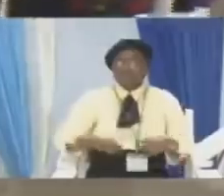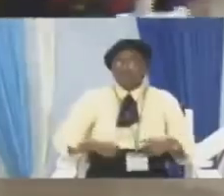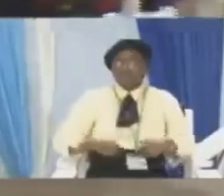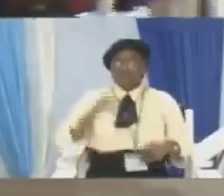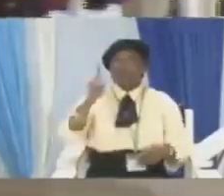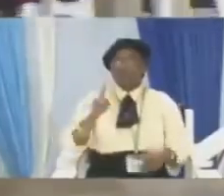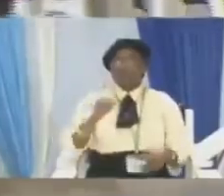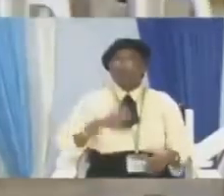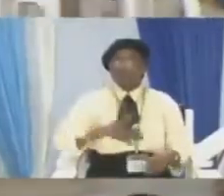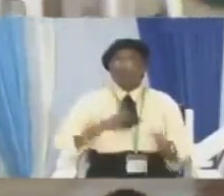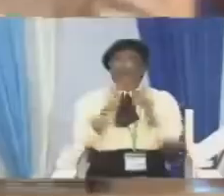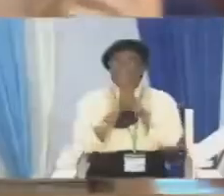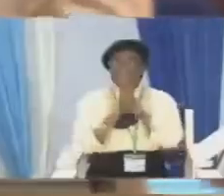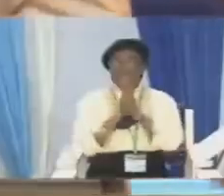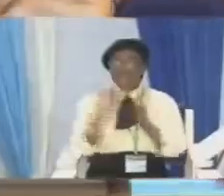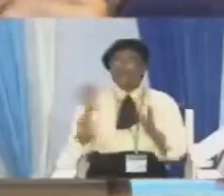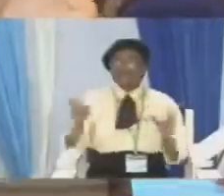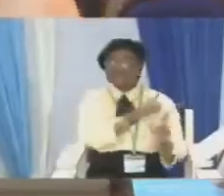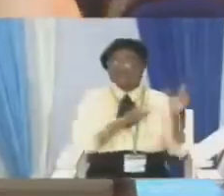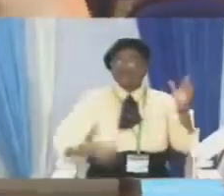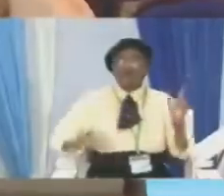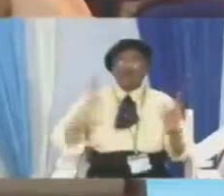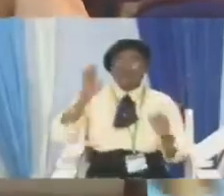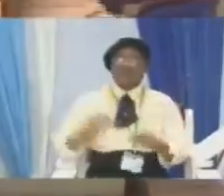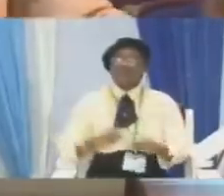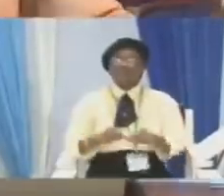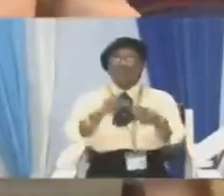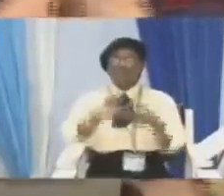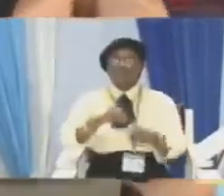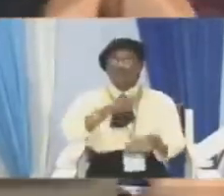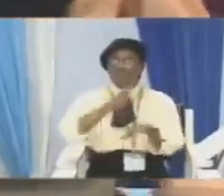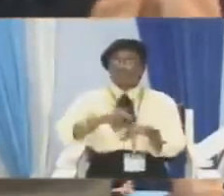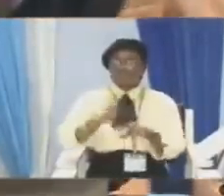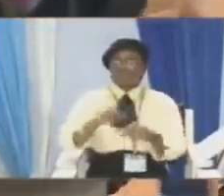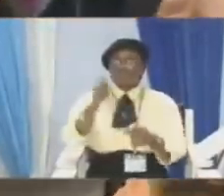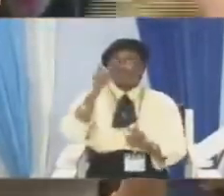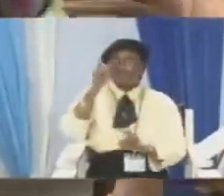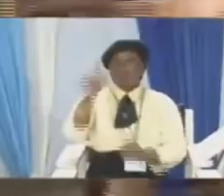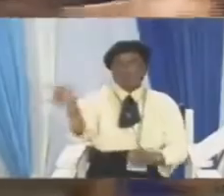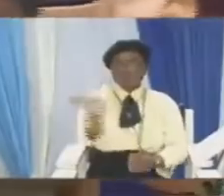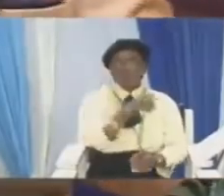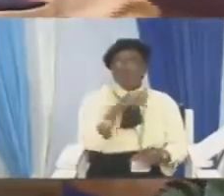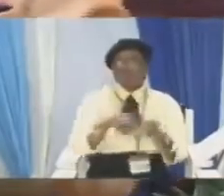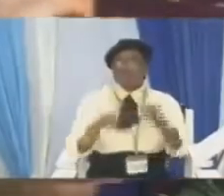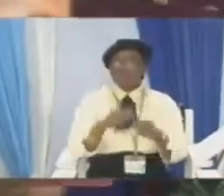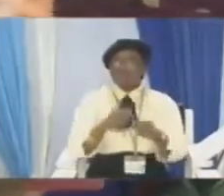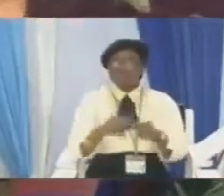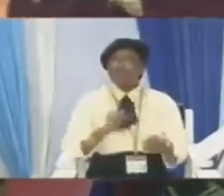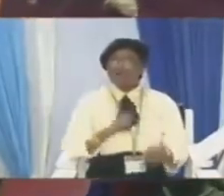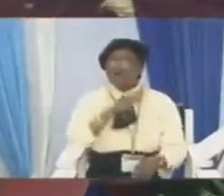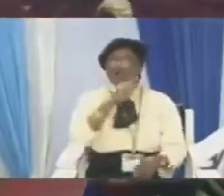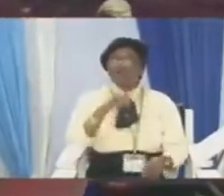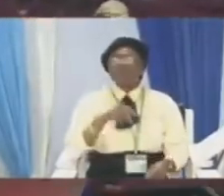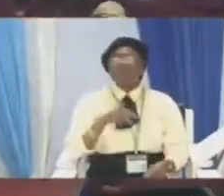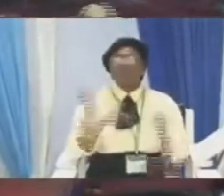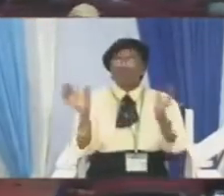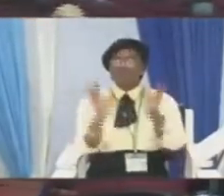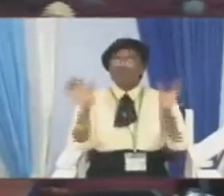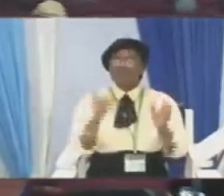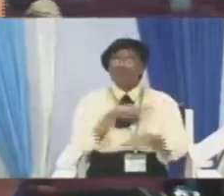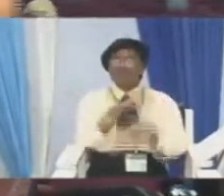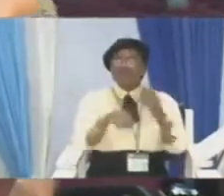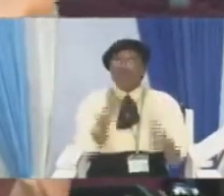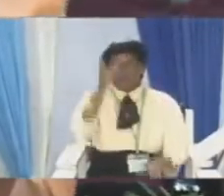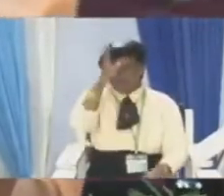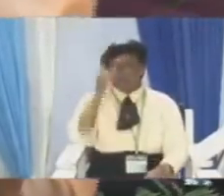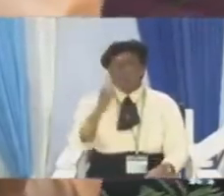will continually increase you in the name of Jesus Christ. I also celebrate all our fathers in the faith,